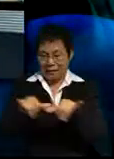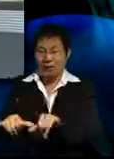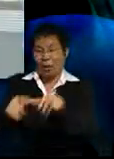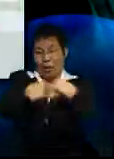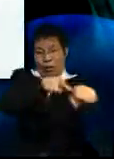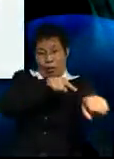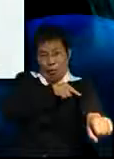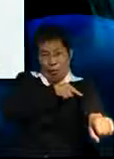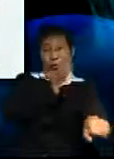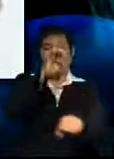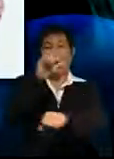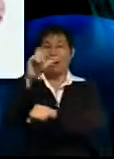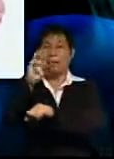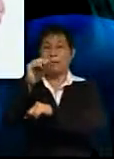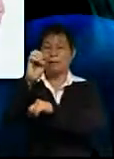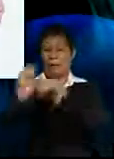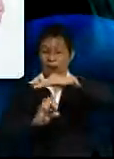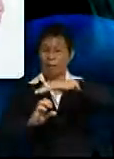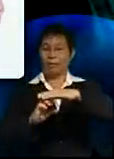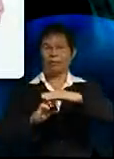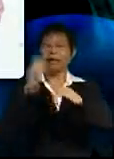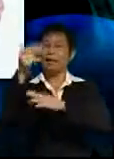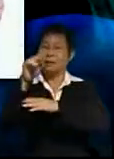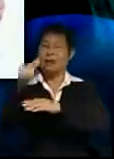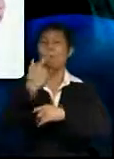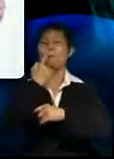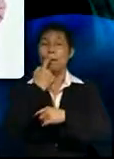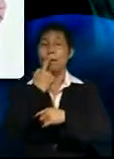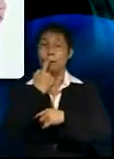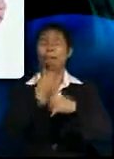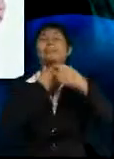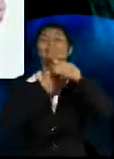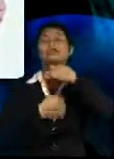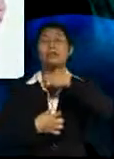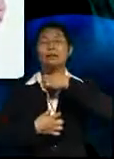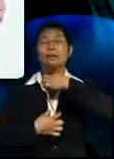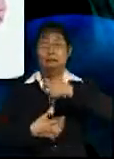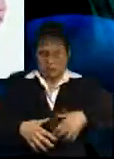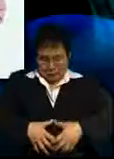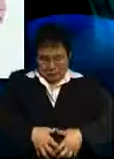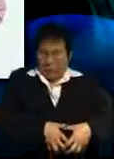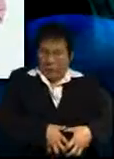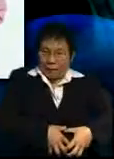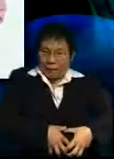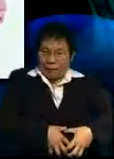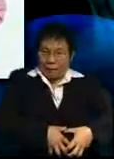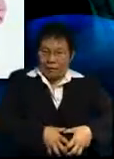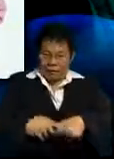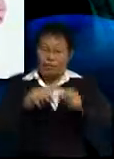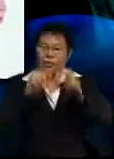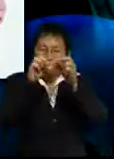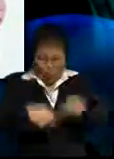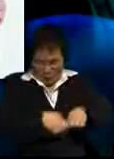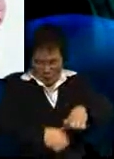The alimentary canal consists of the mouth, esophagus, stomach, small